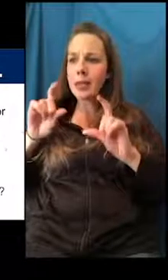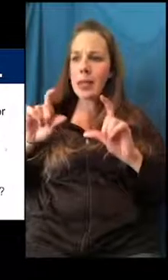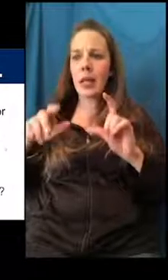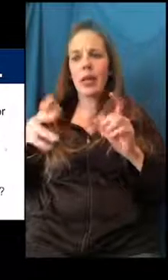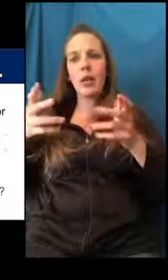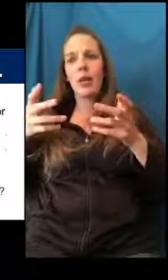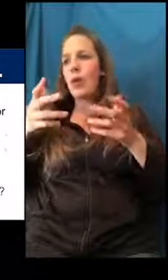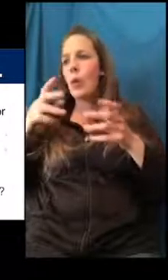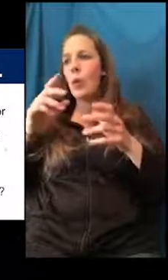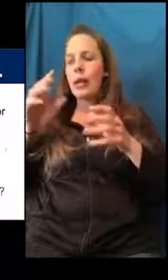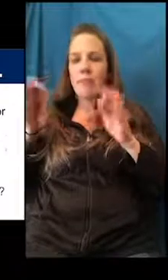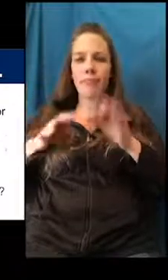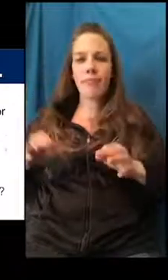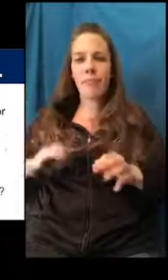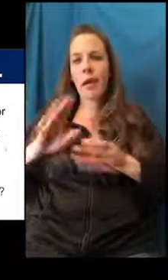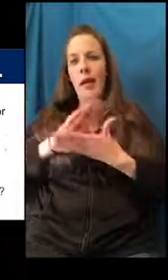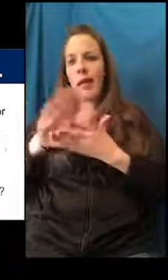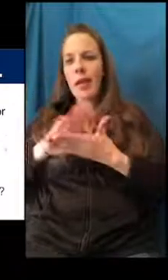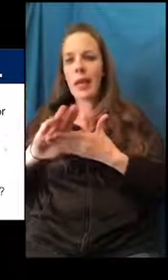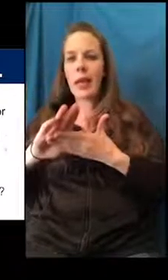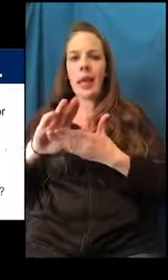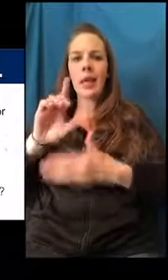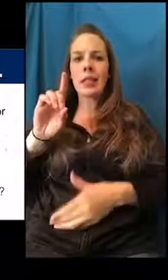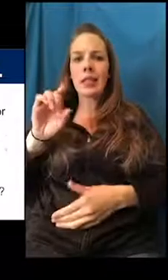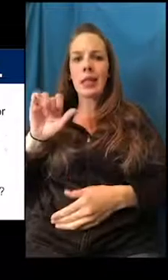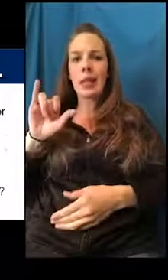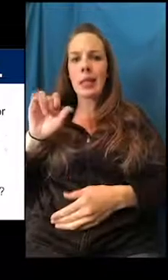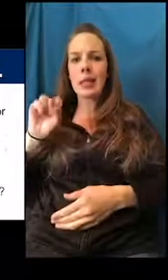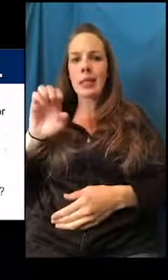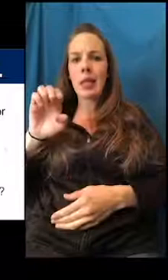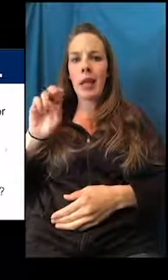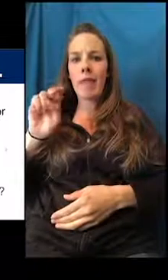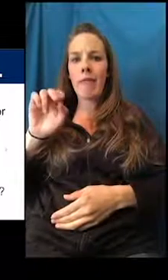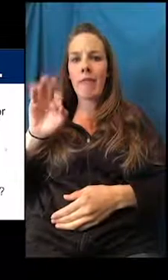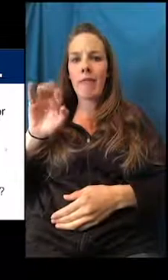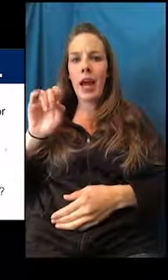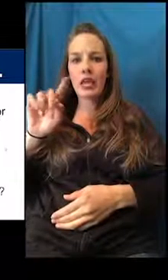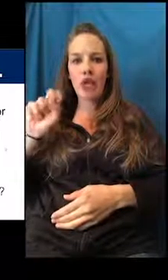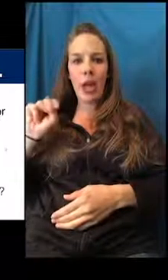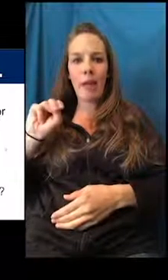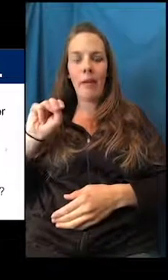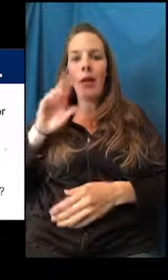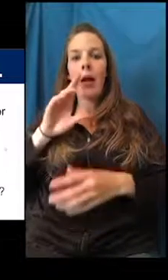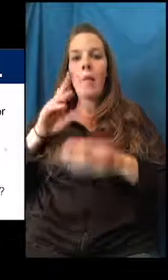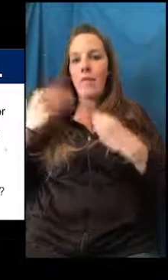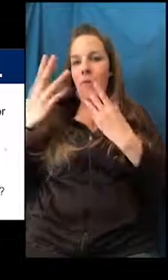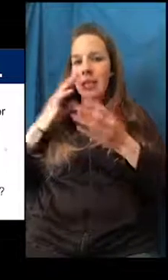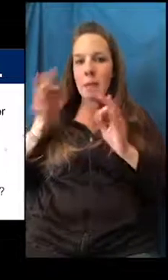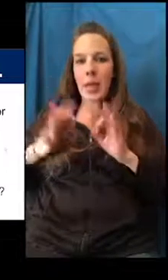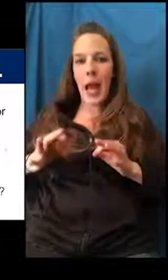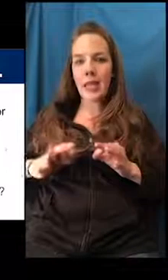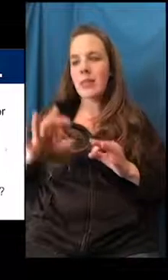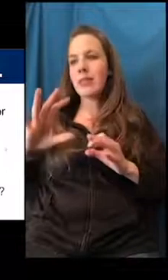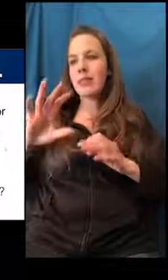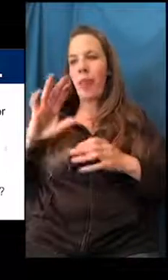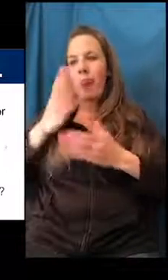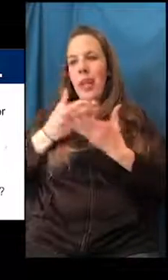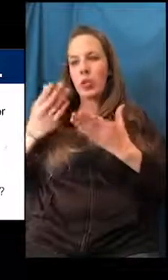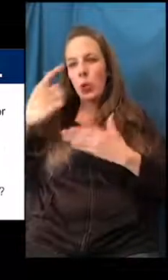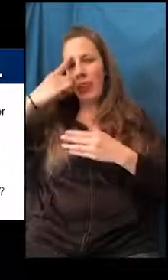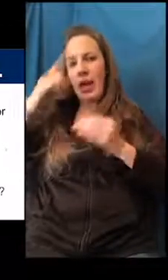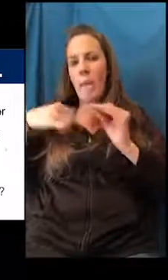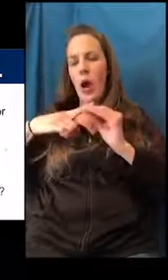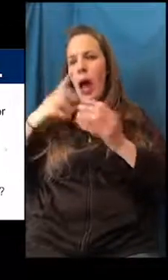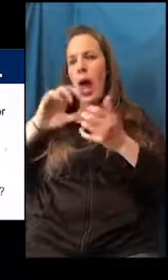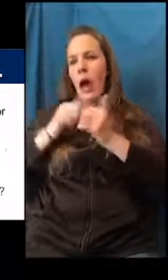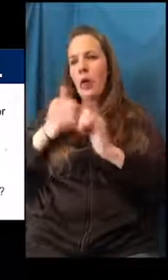guidance on cleaning, disinfection. We could also provide some guidance on just some things to think about to help protect your employees, whether